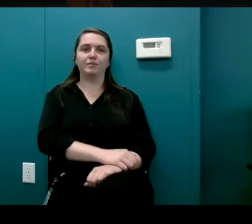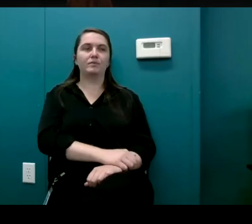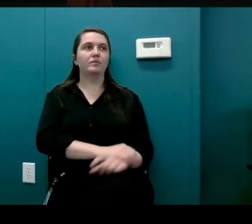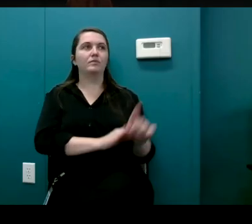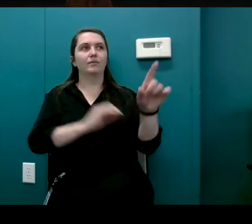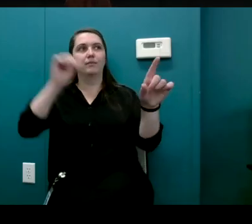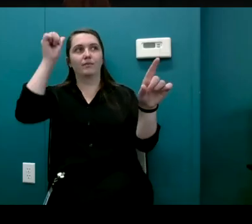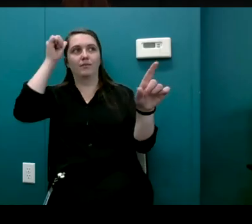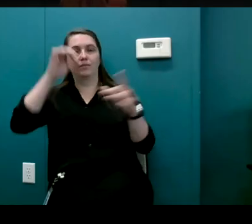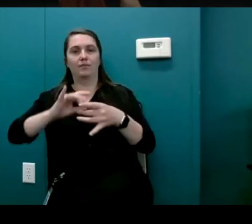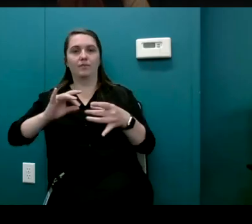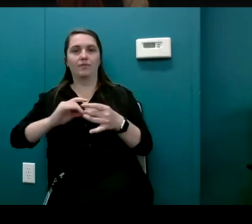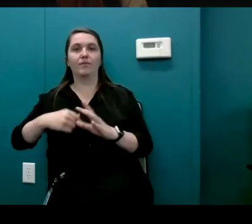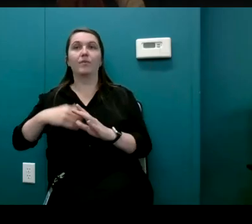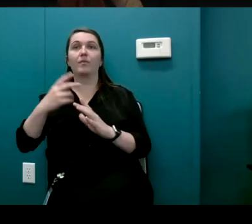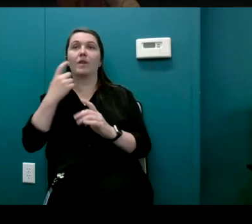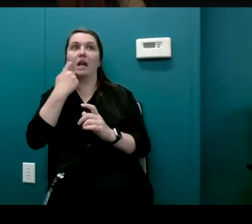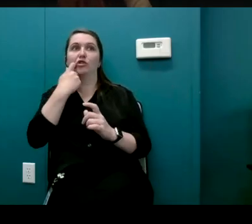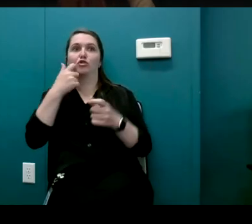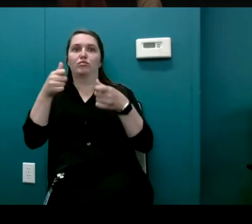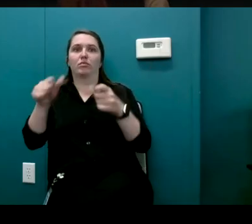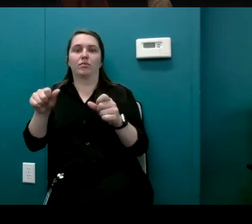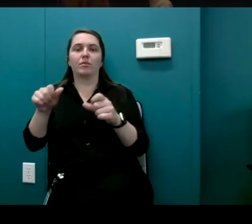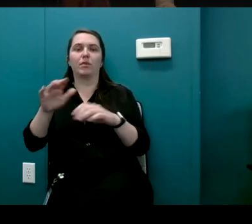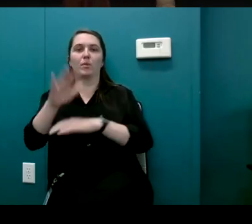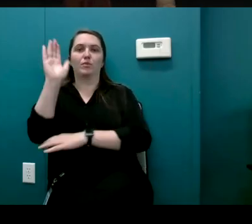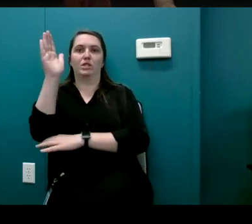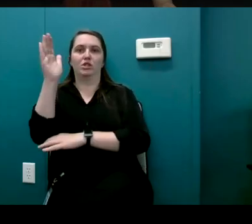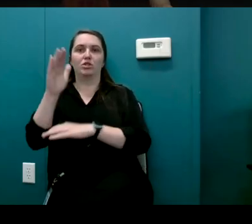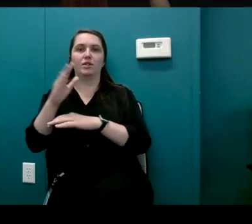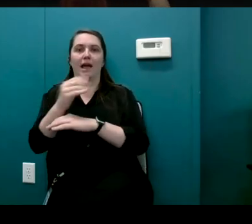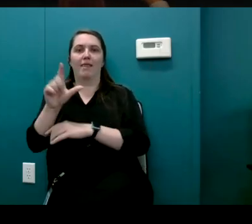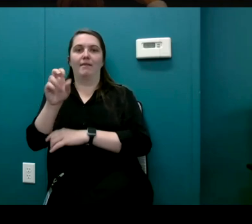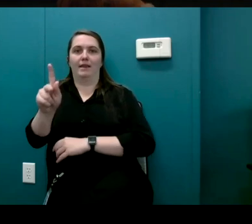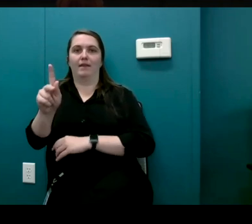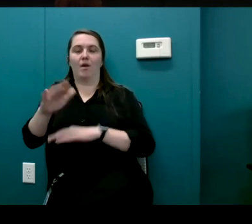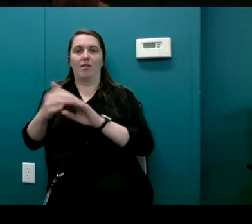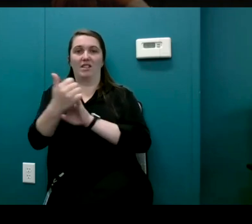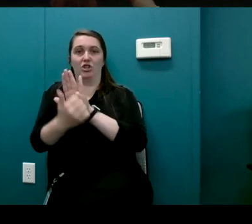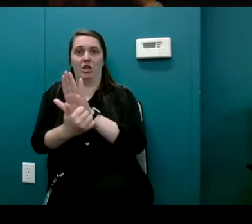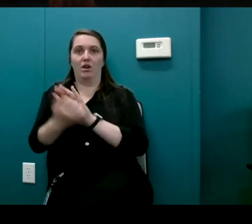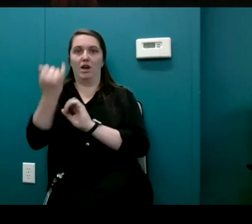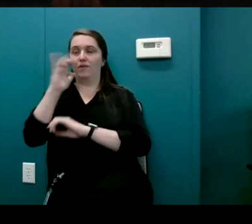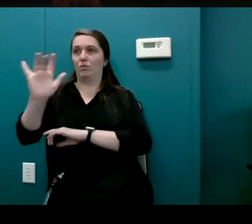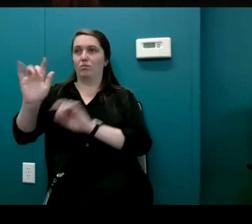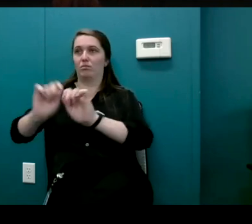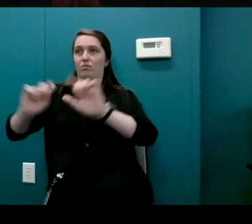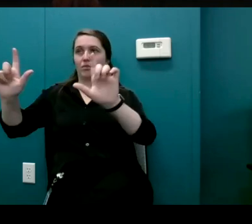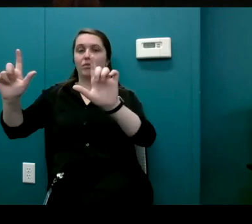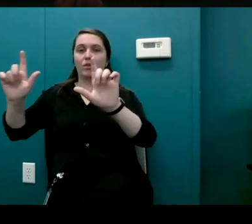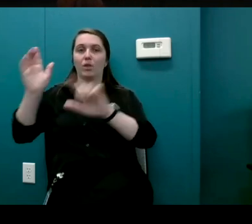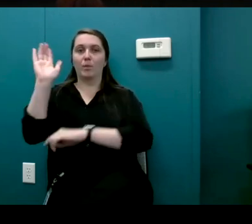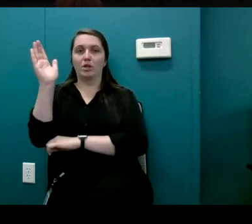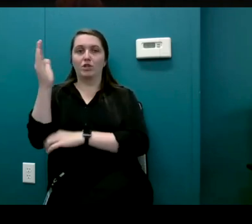Okay, so at the top of the agenda, I just put presentation and then link. If you click on the link, it will take you to the